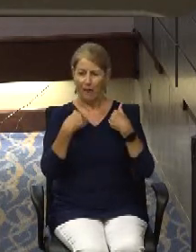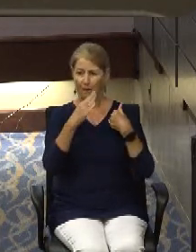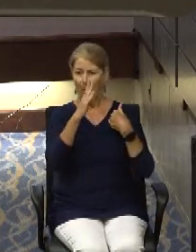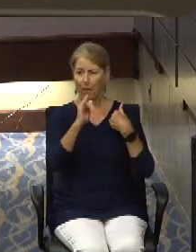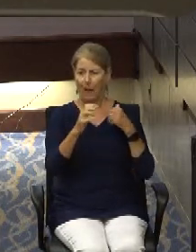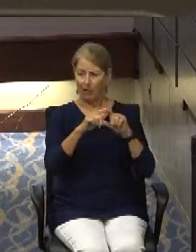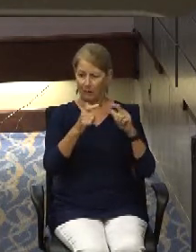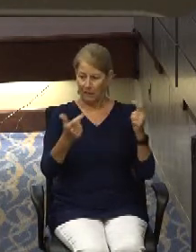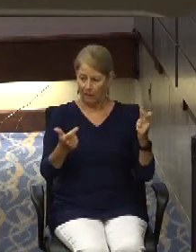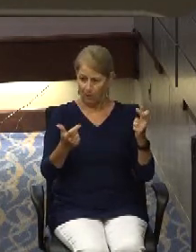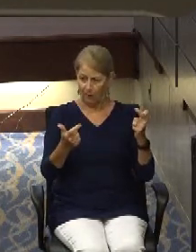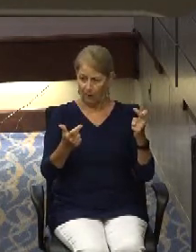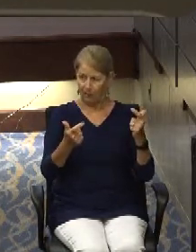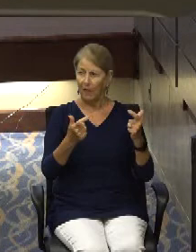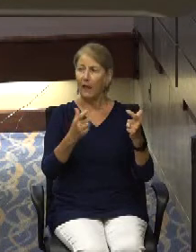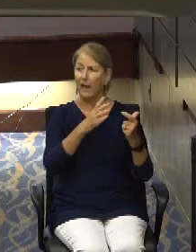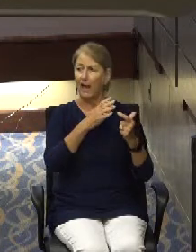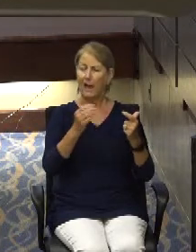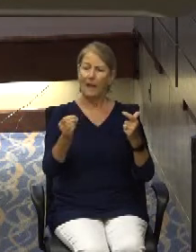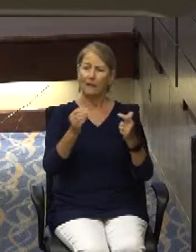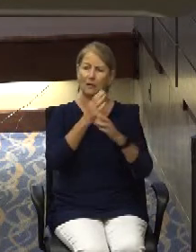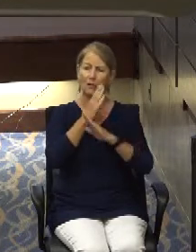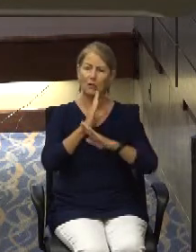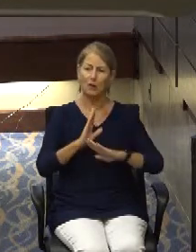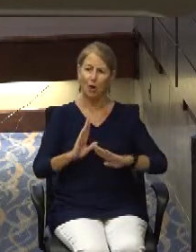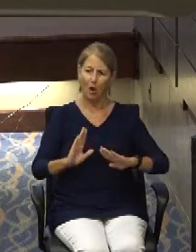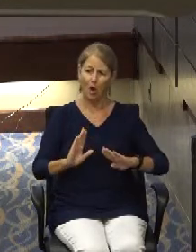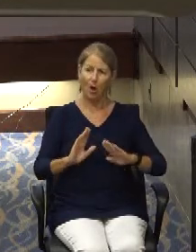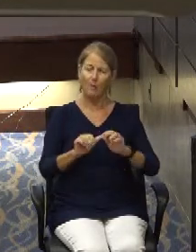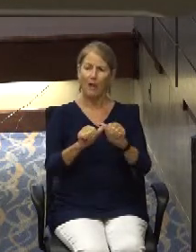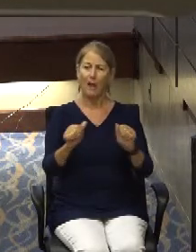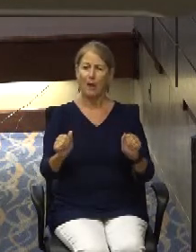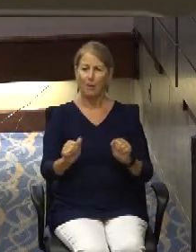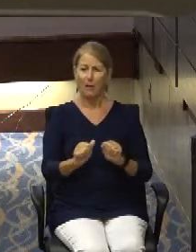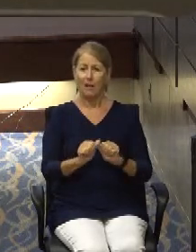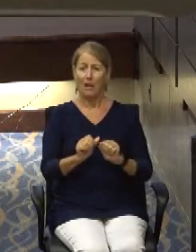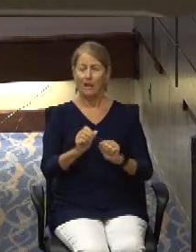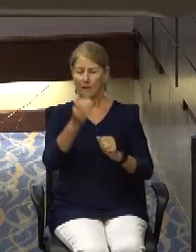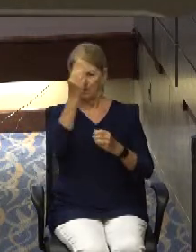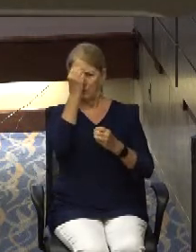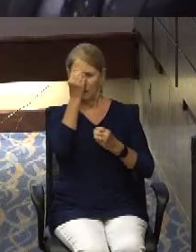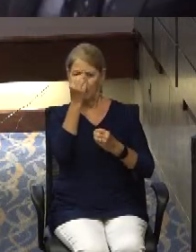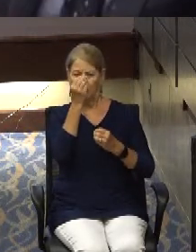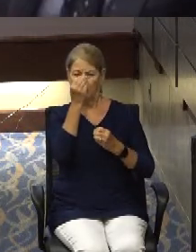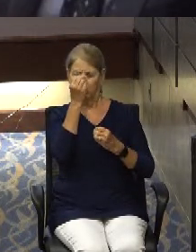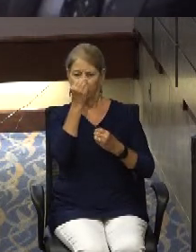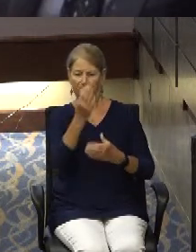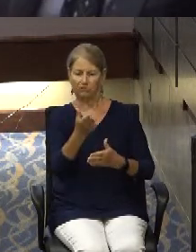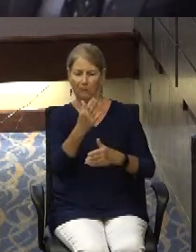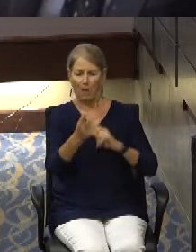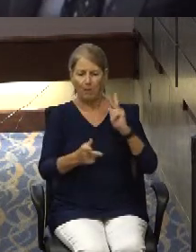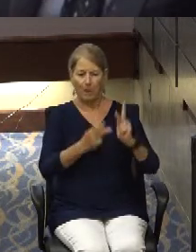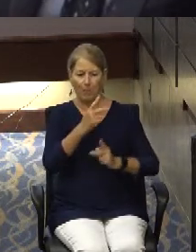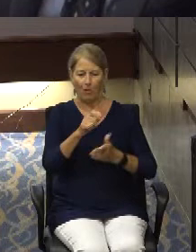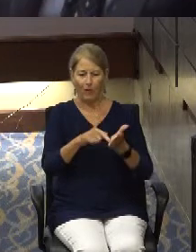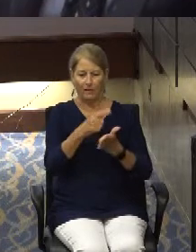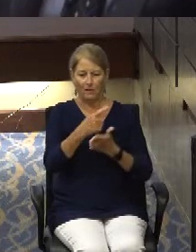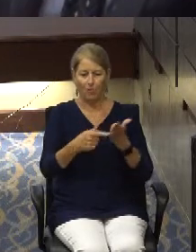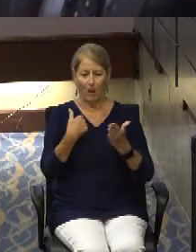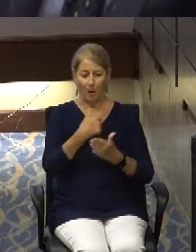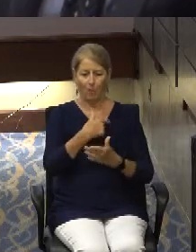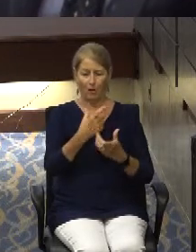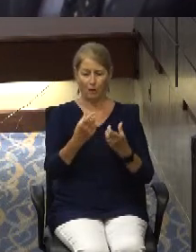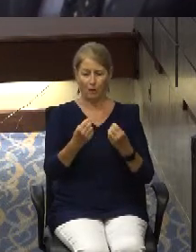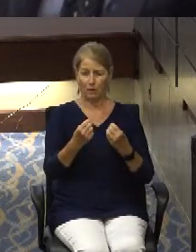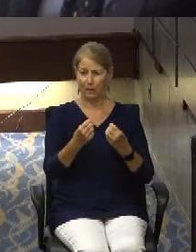campaign strategy that's really engaging, so that way folks know that this is what we're doing for city dollars. I want to echo everything